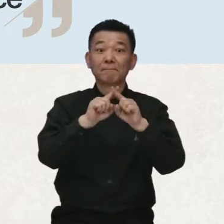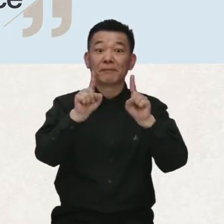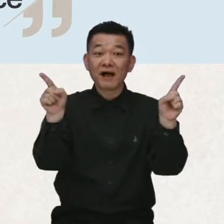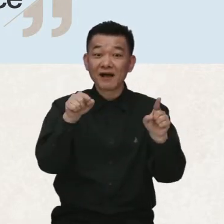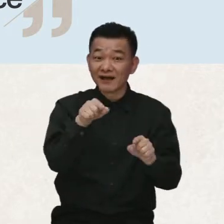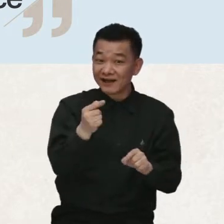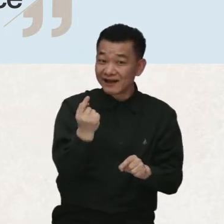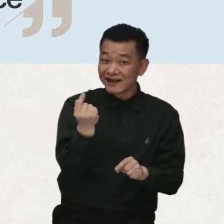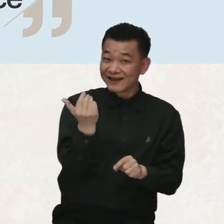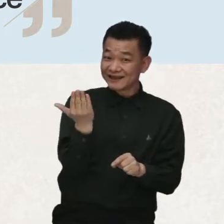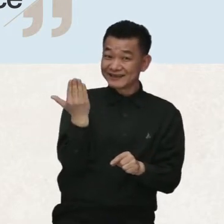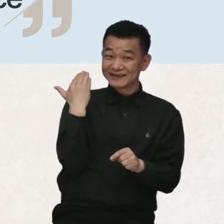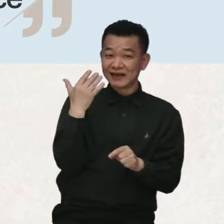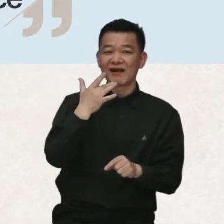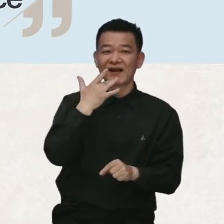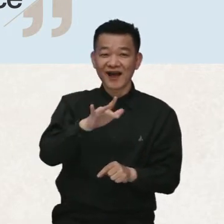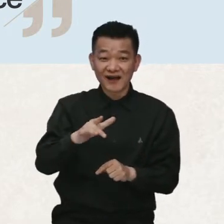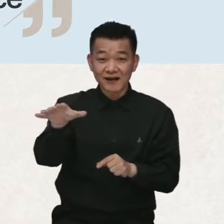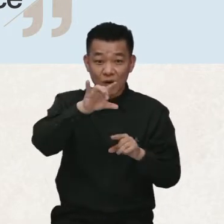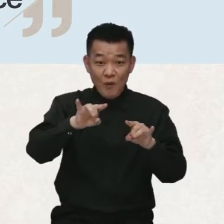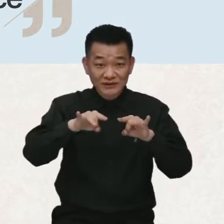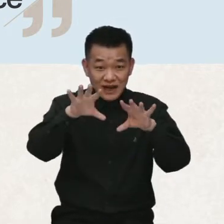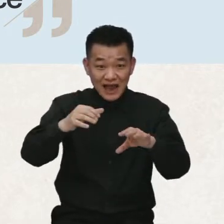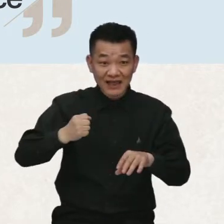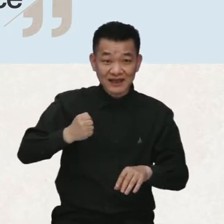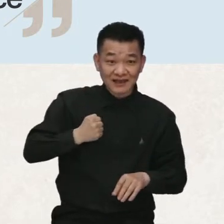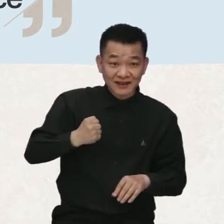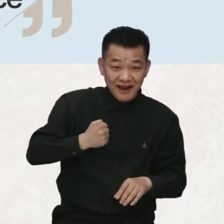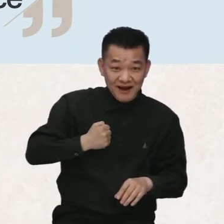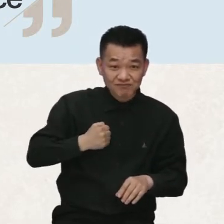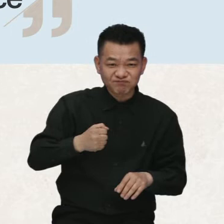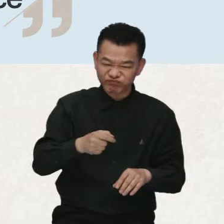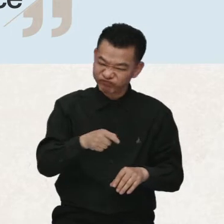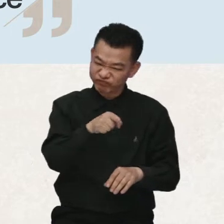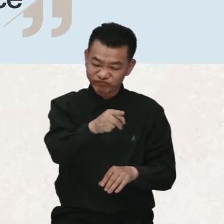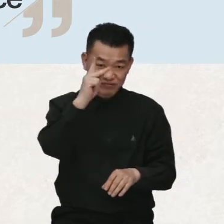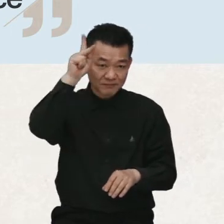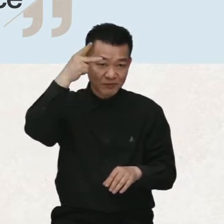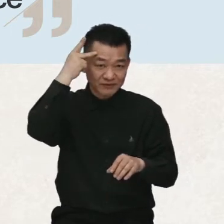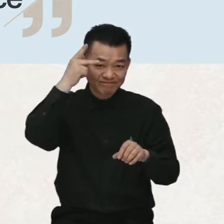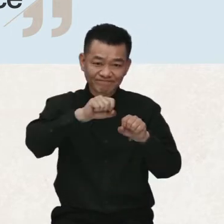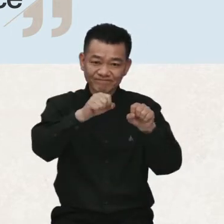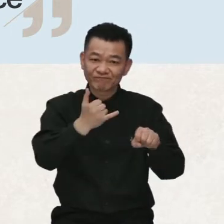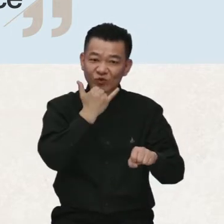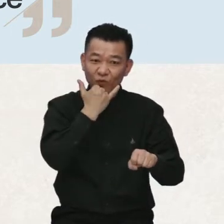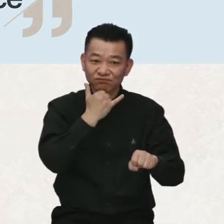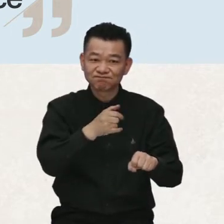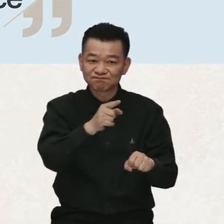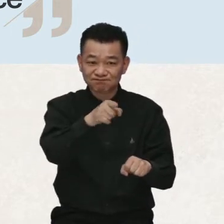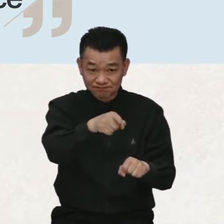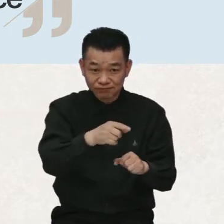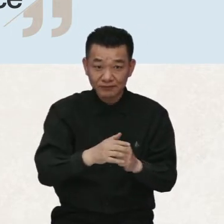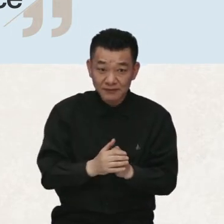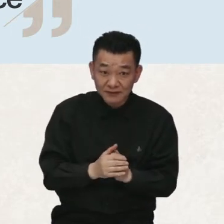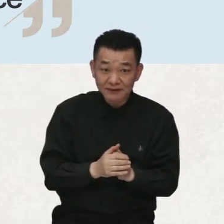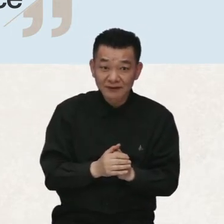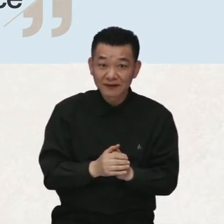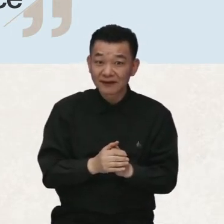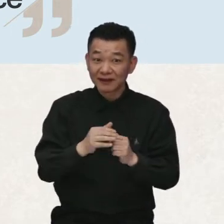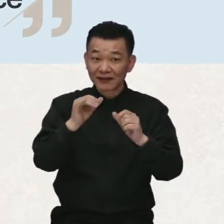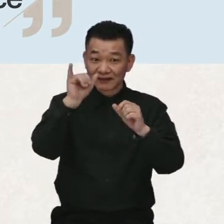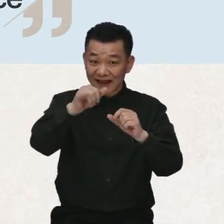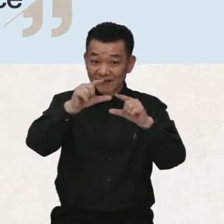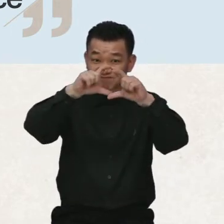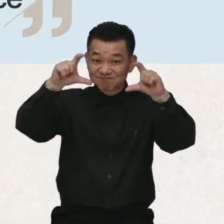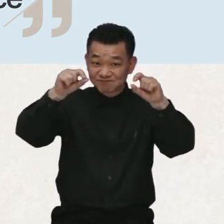Fortunately, countries such as Australia and Canada have deemed these restrictions are unfair and eased the restrictions of the